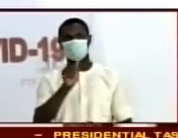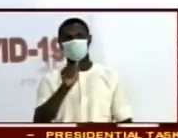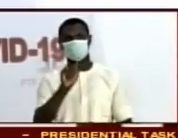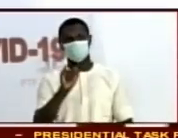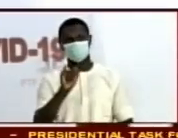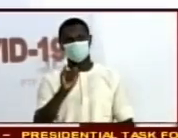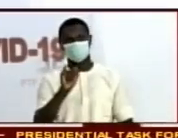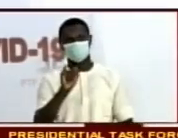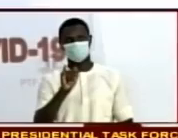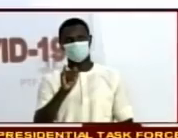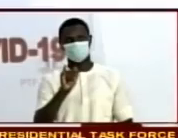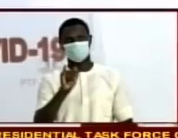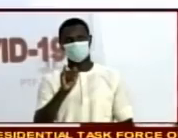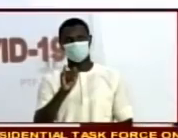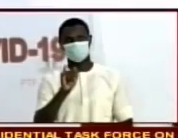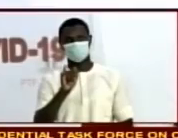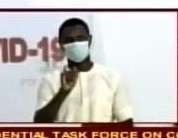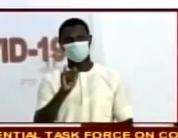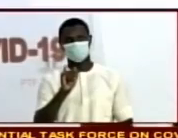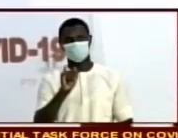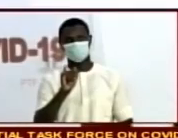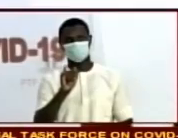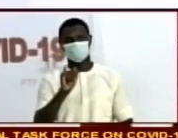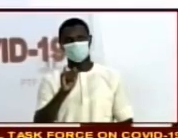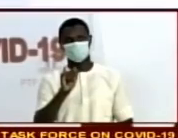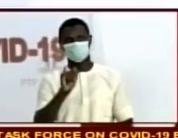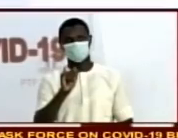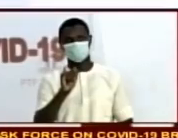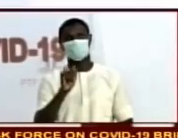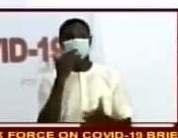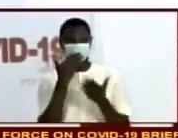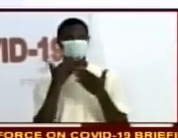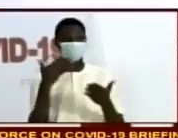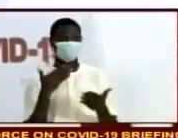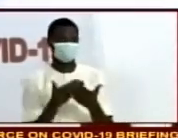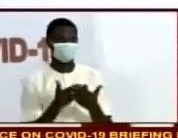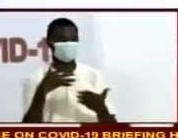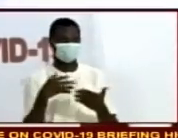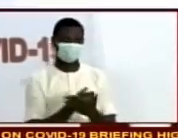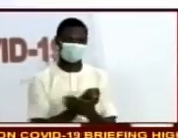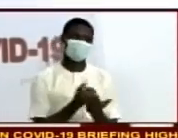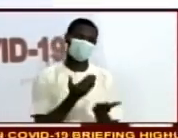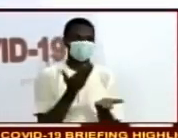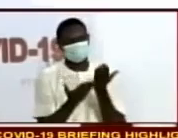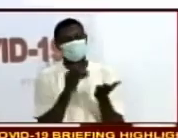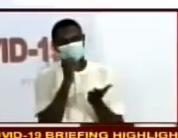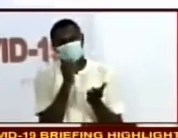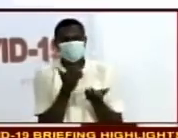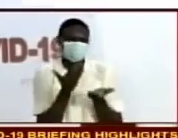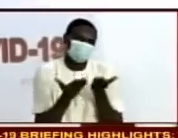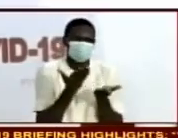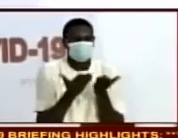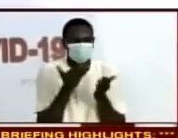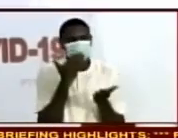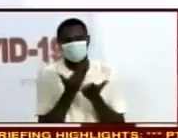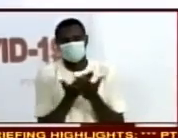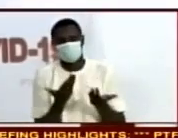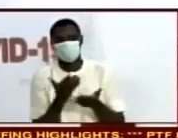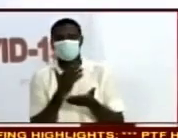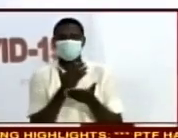And, well, it's good news and maybe not so good in a way. One of the passengers, a